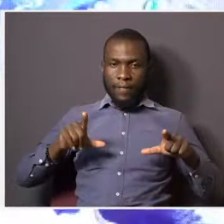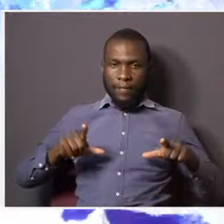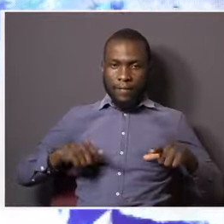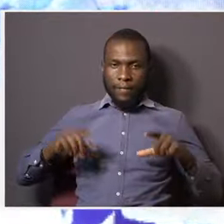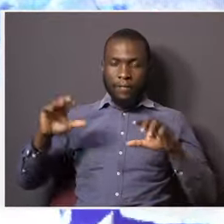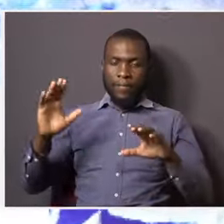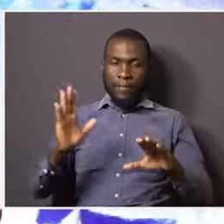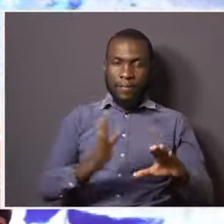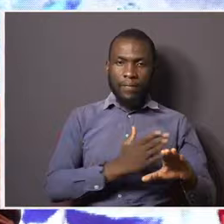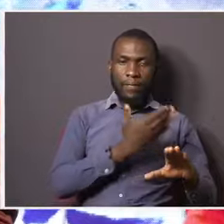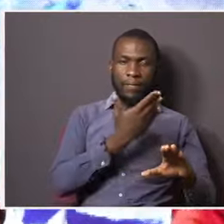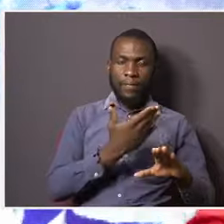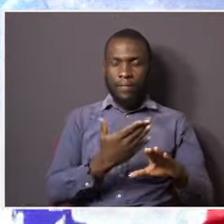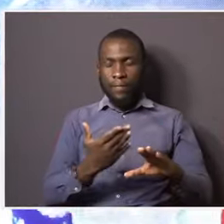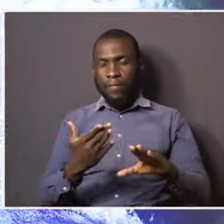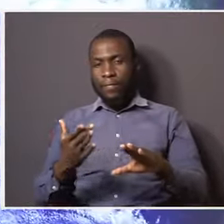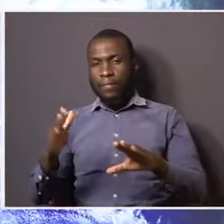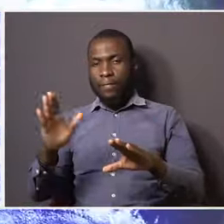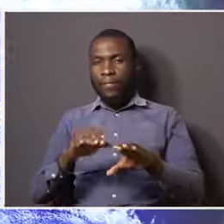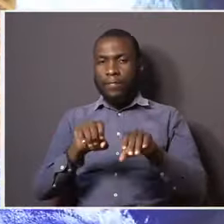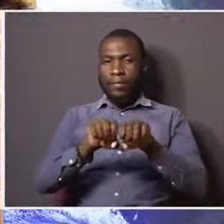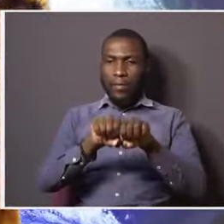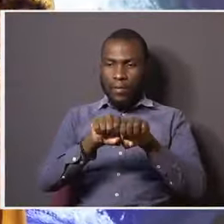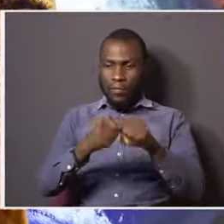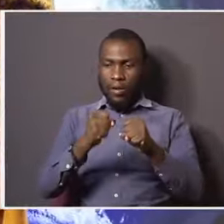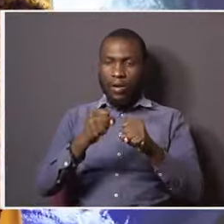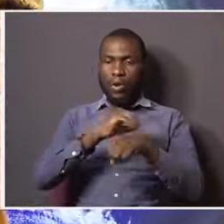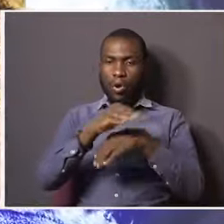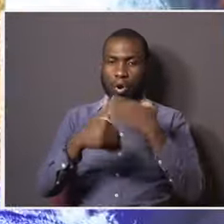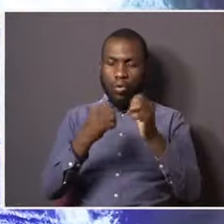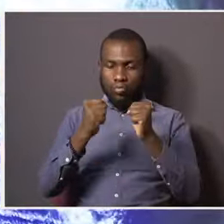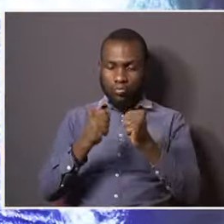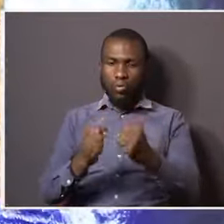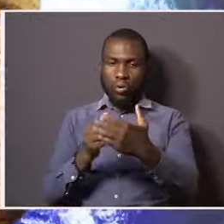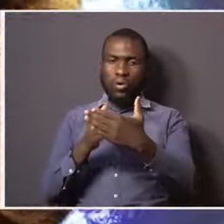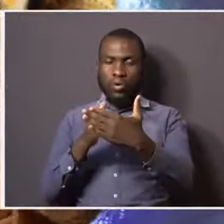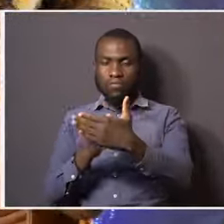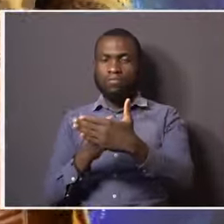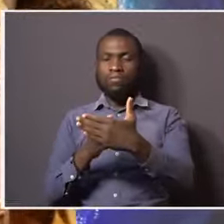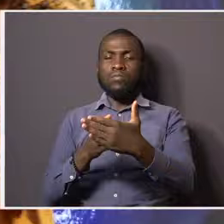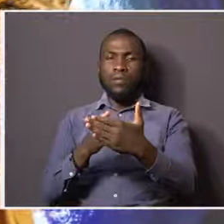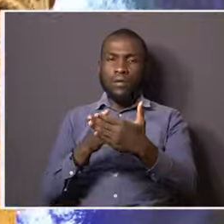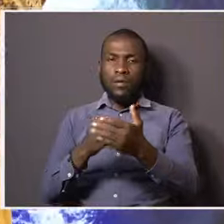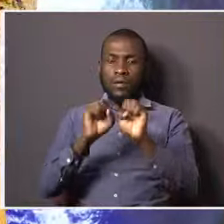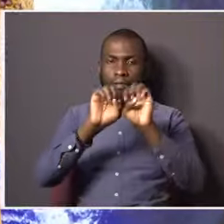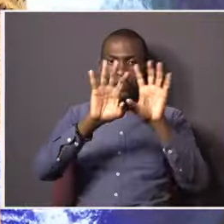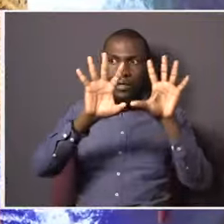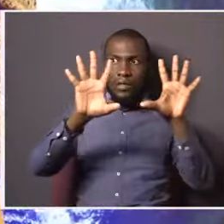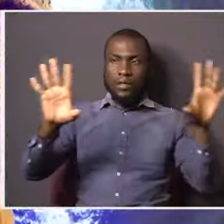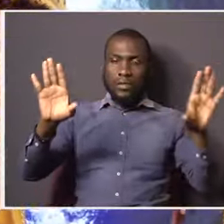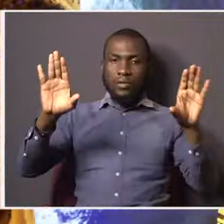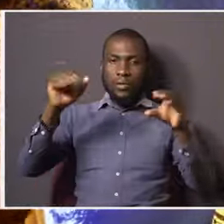to break every stronghold yesterday. Break every stronghold. You've been born to bring light into